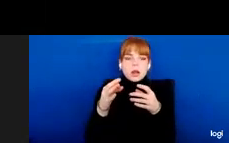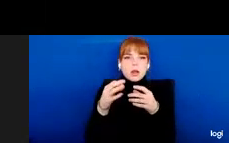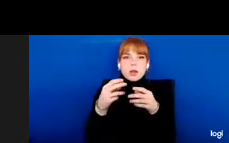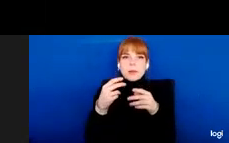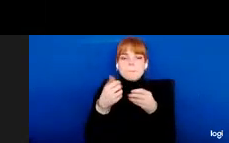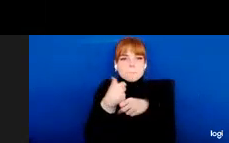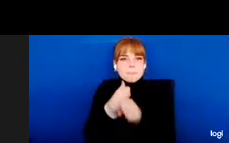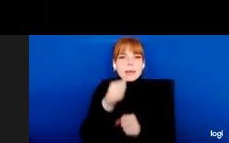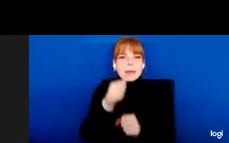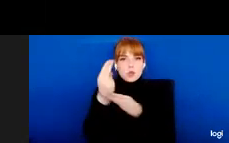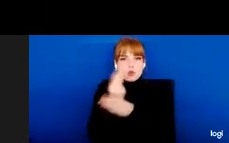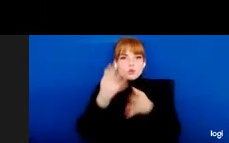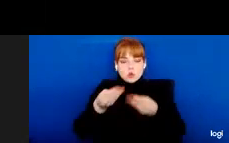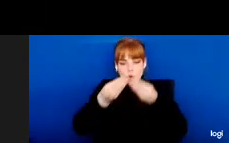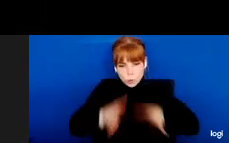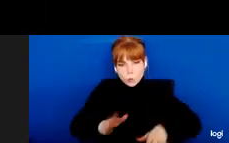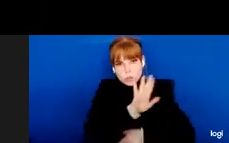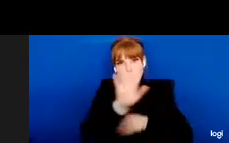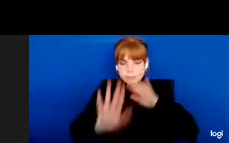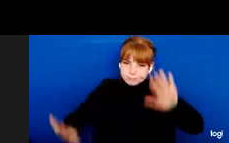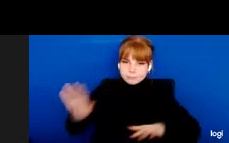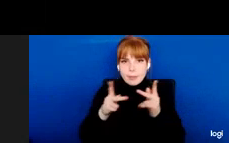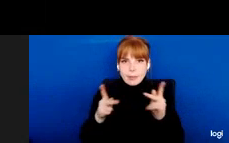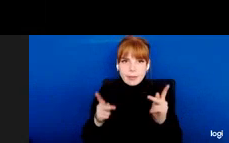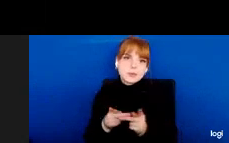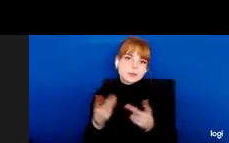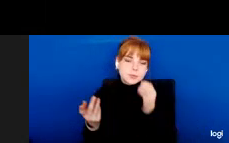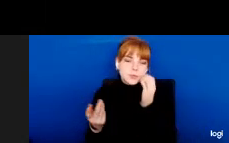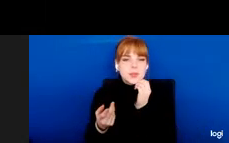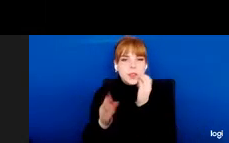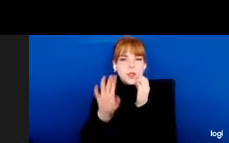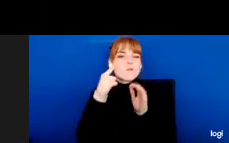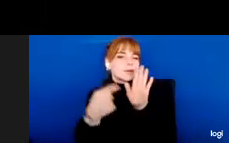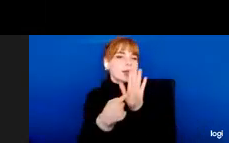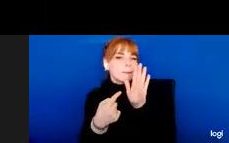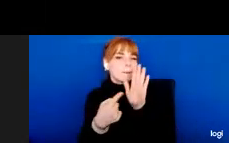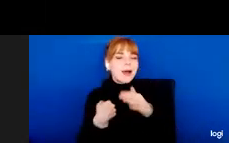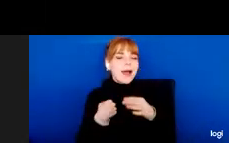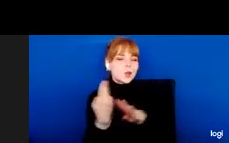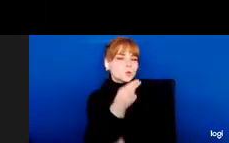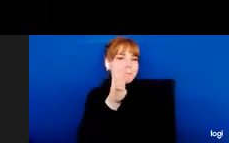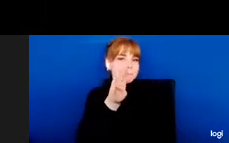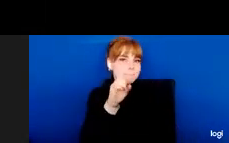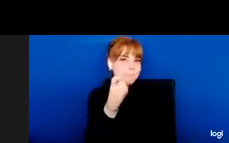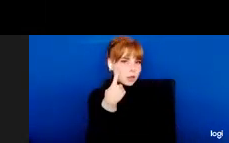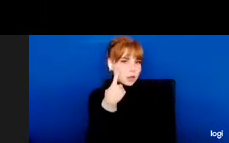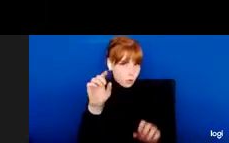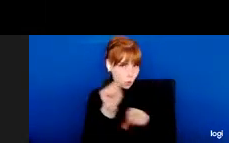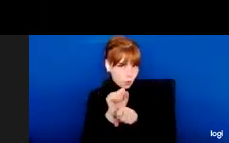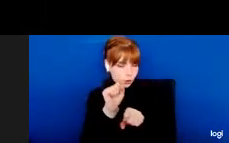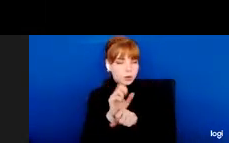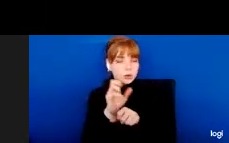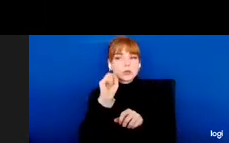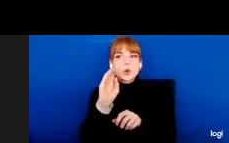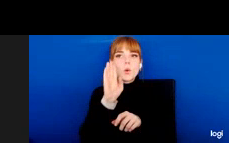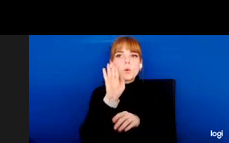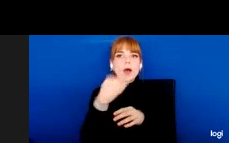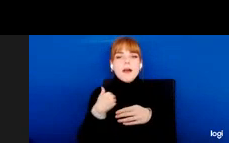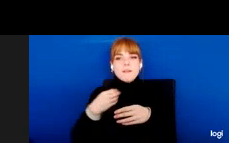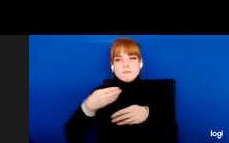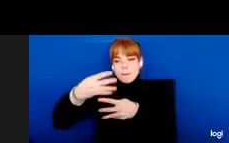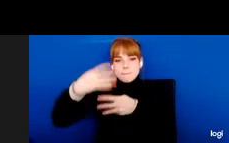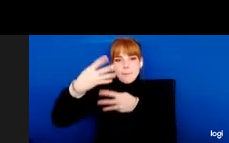more complex, for example, I use Box a lot for work. And sometimes I'll have like multiple Box messages pop up. You know, this